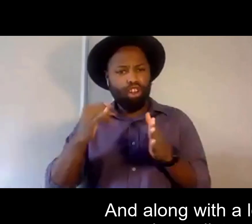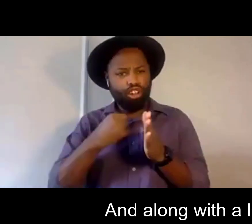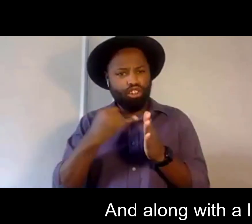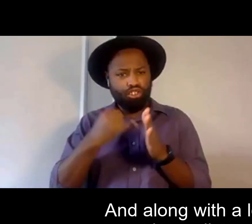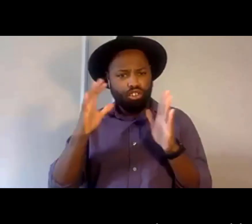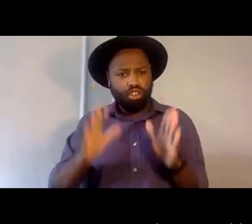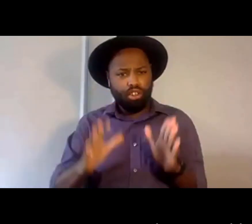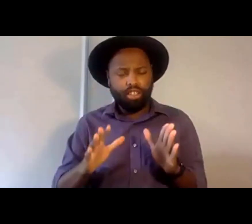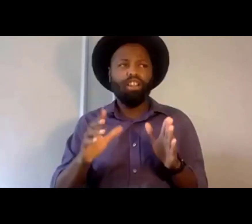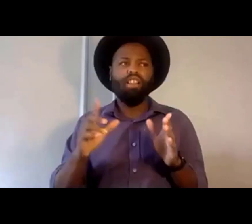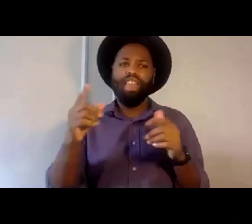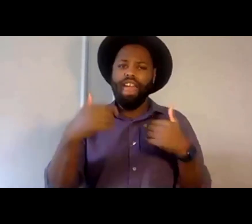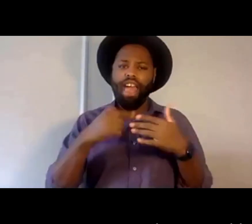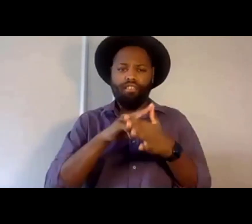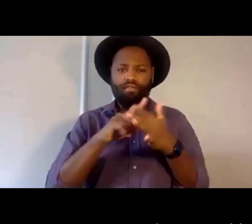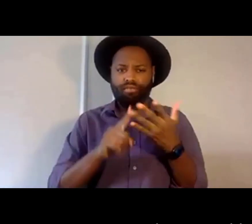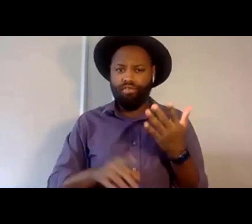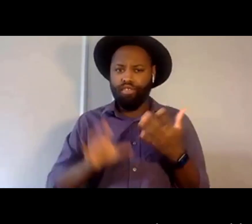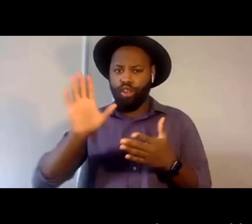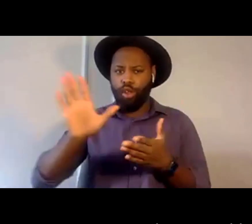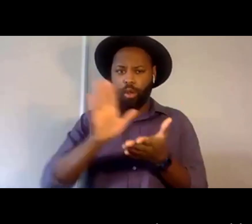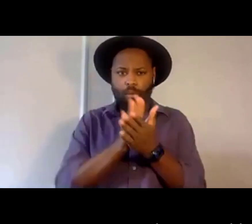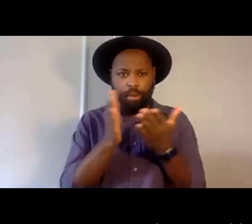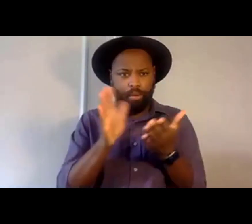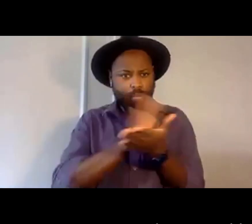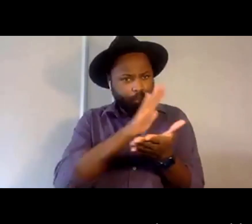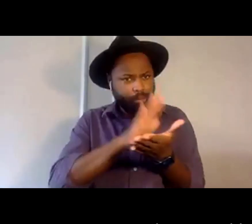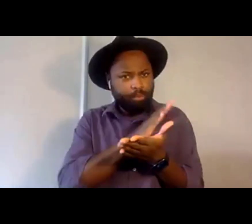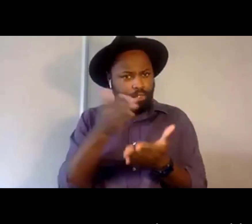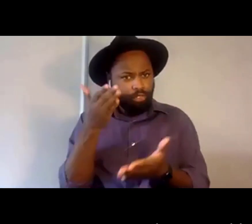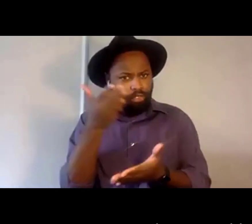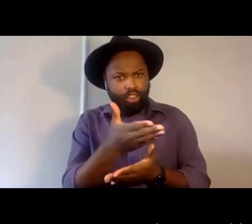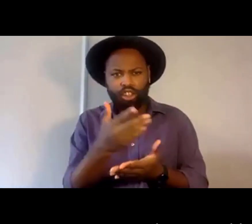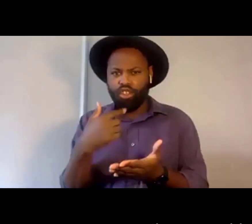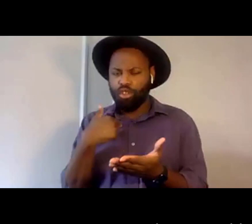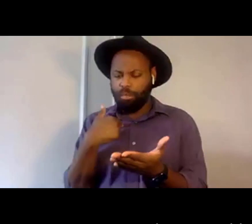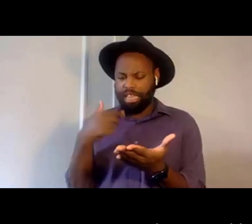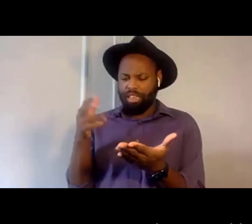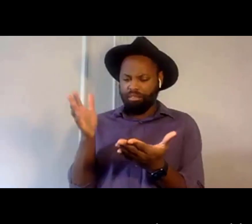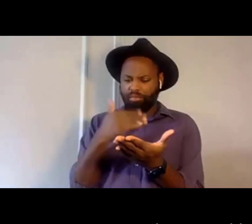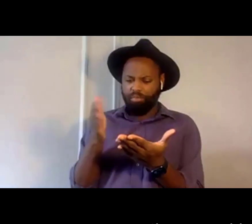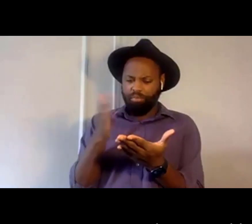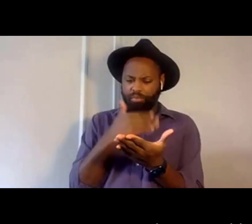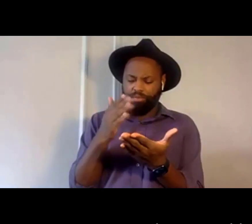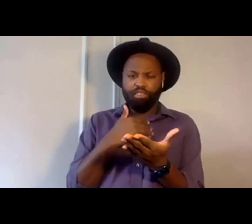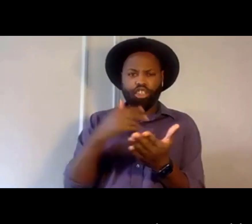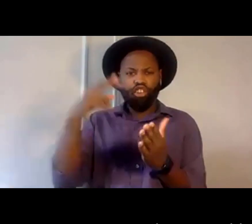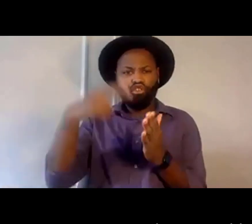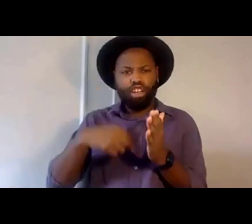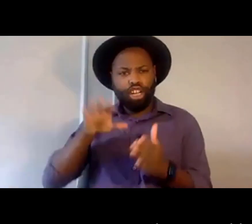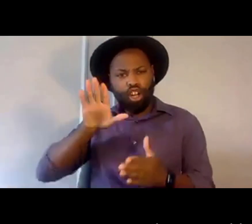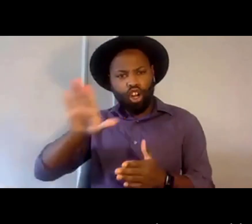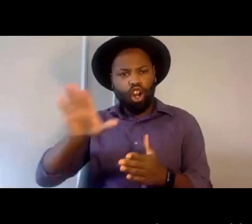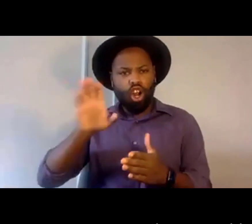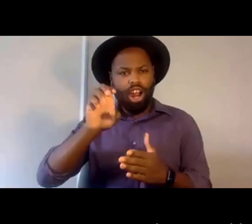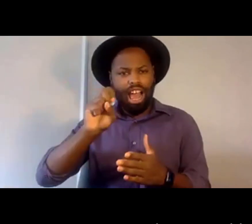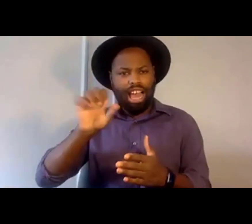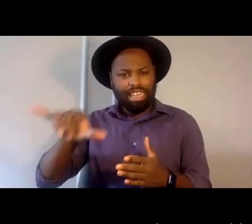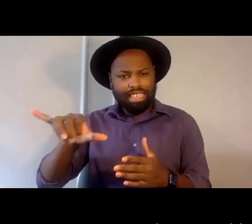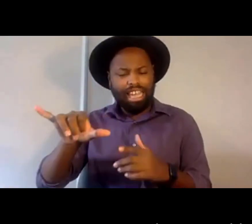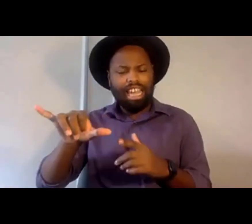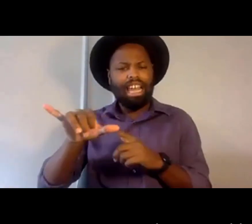so they have all of her papers there. And looking through her papers and then reading her essays,